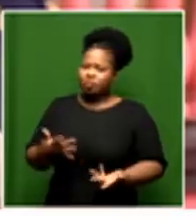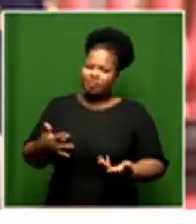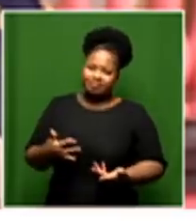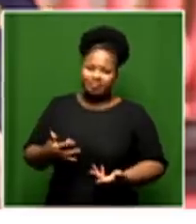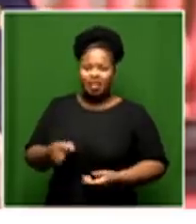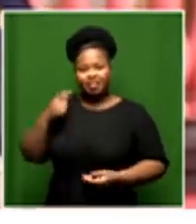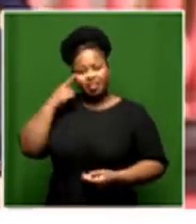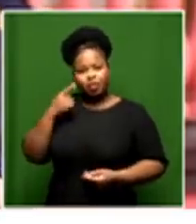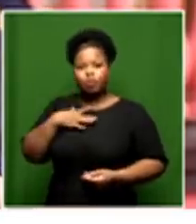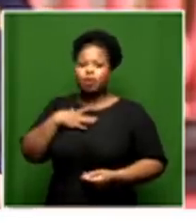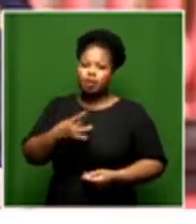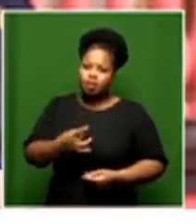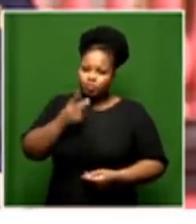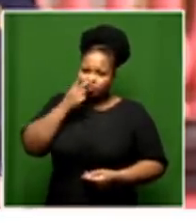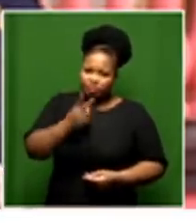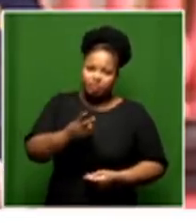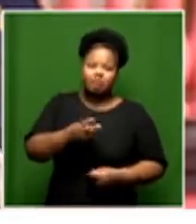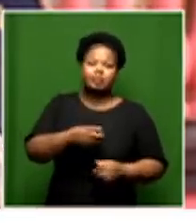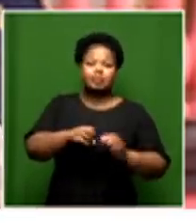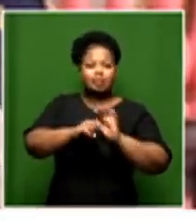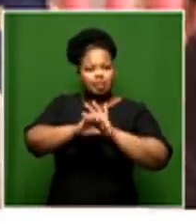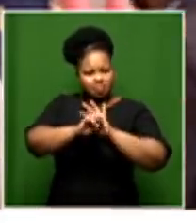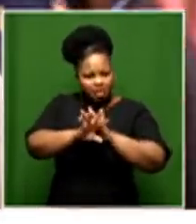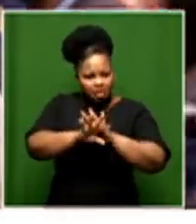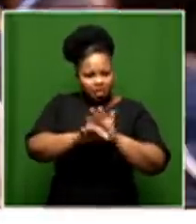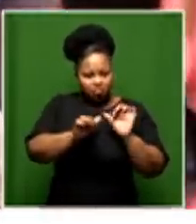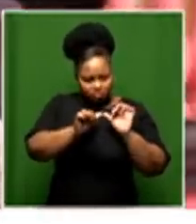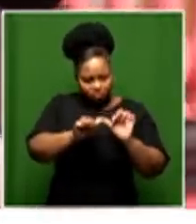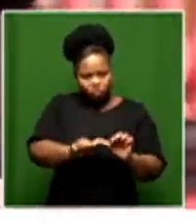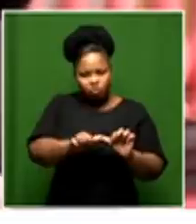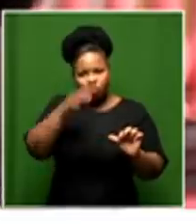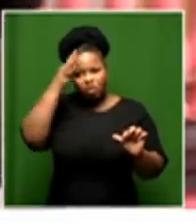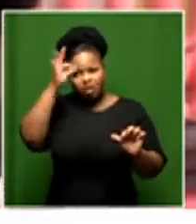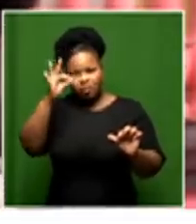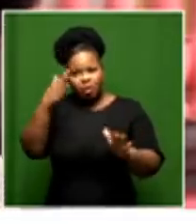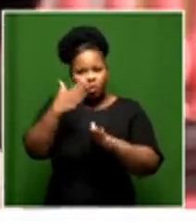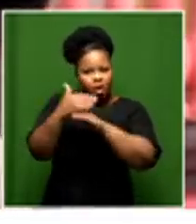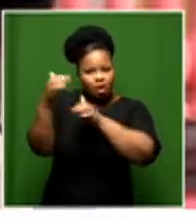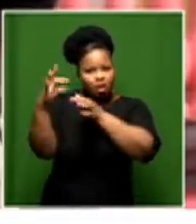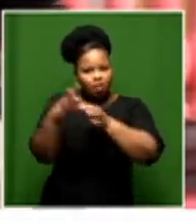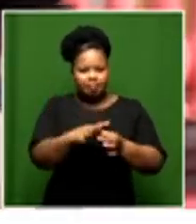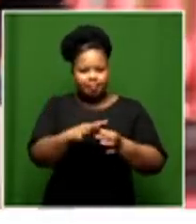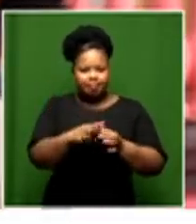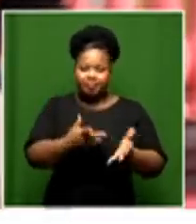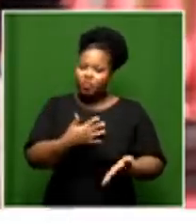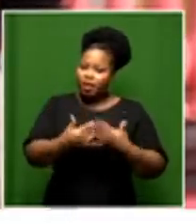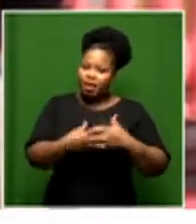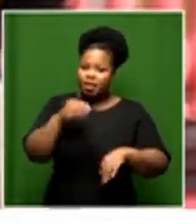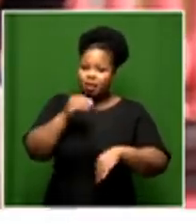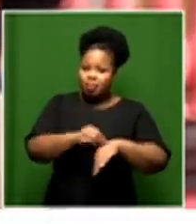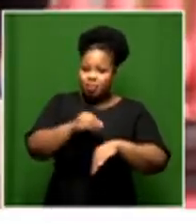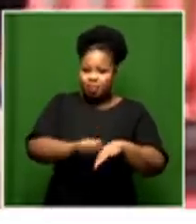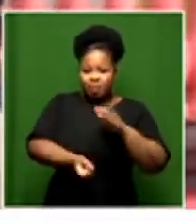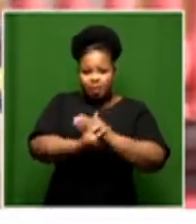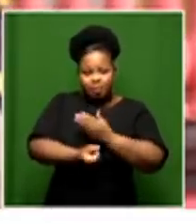see the media continue working with government hand in hand. So whatever problems that are